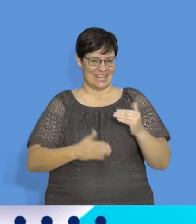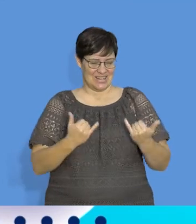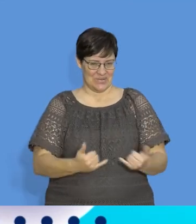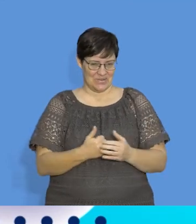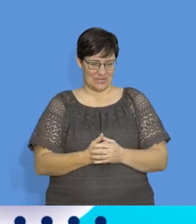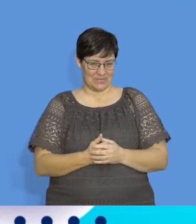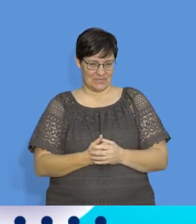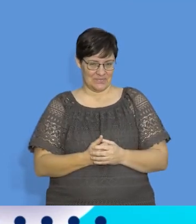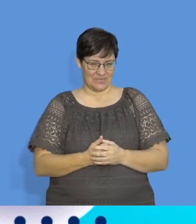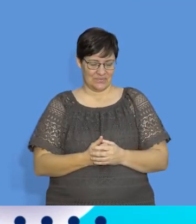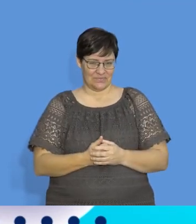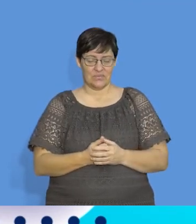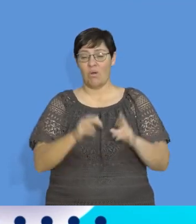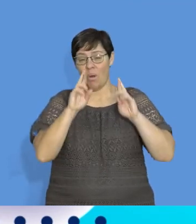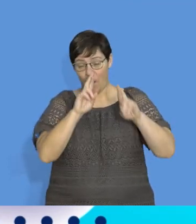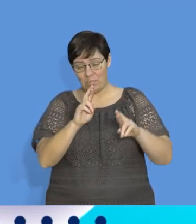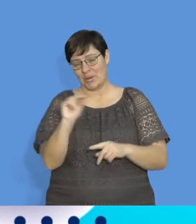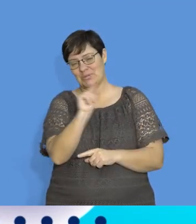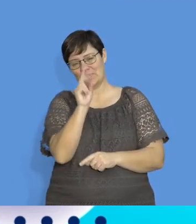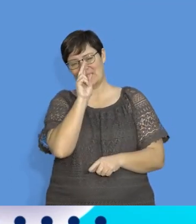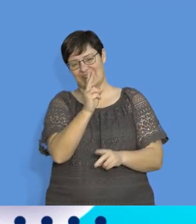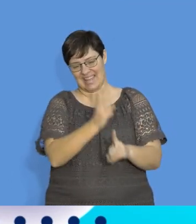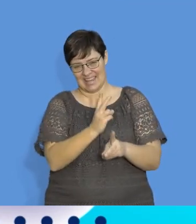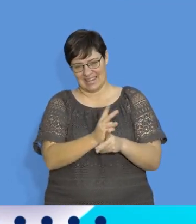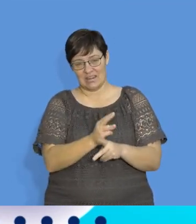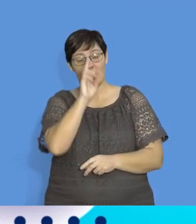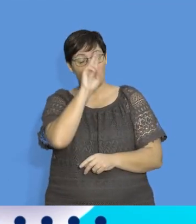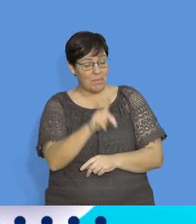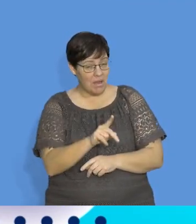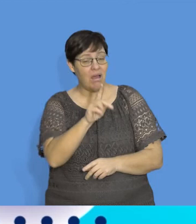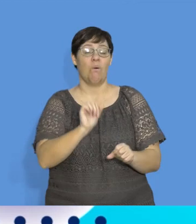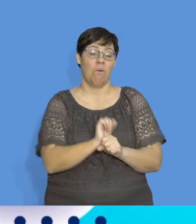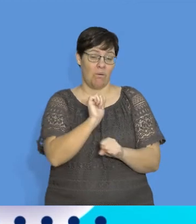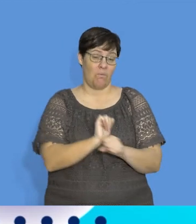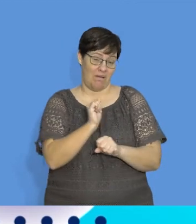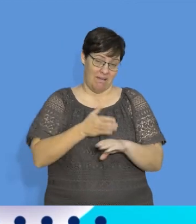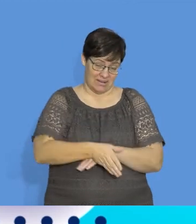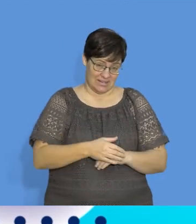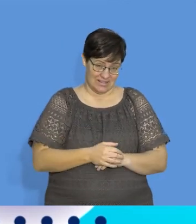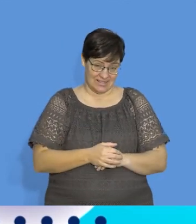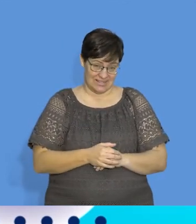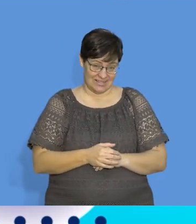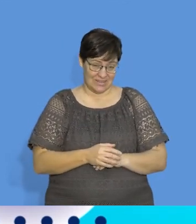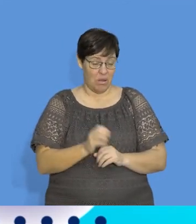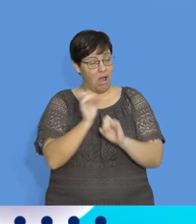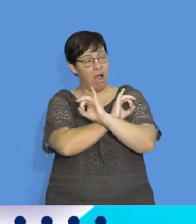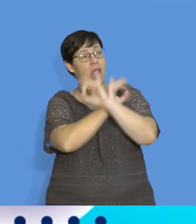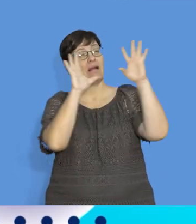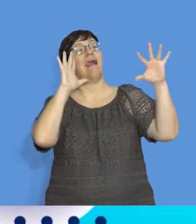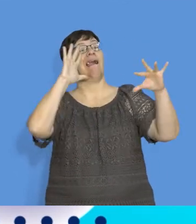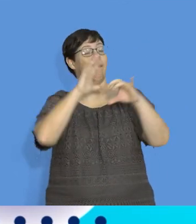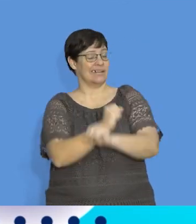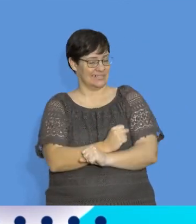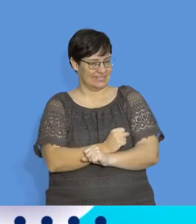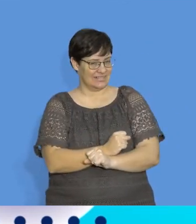end of our lesson, and we hope to see you soon. And remember to keep working hard. Okay, we hope this makes sense.